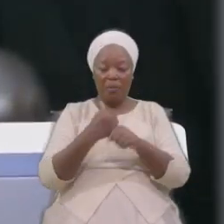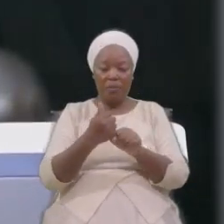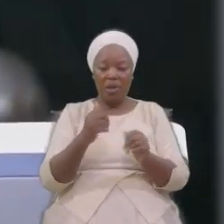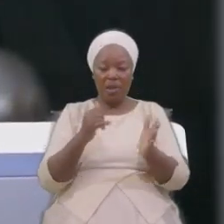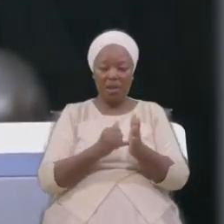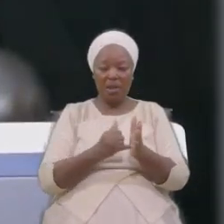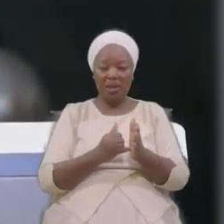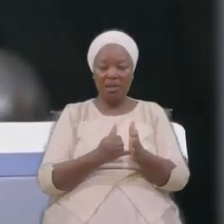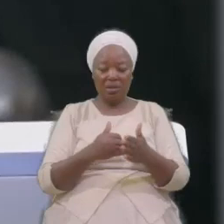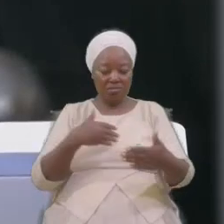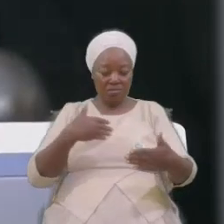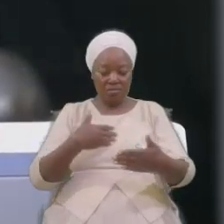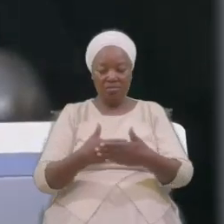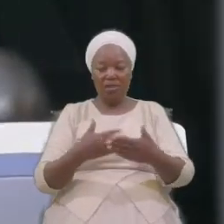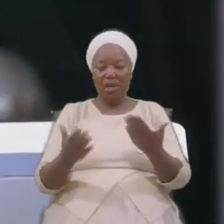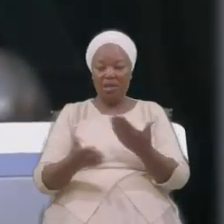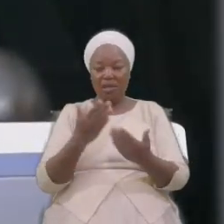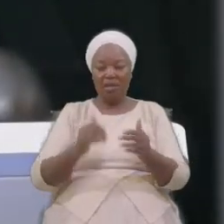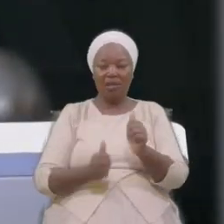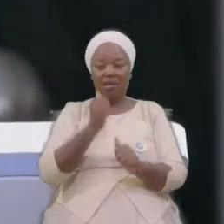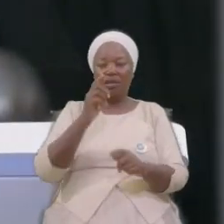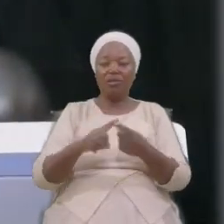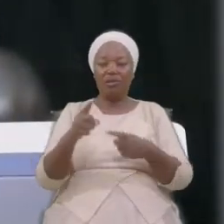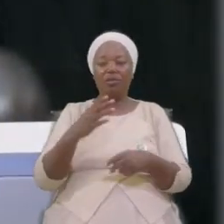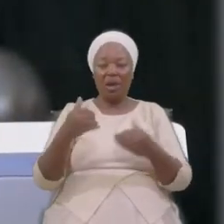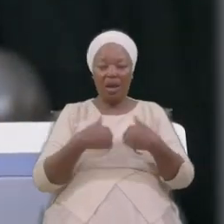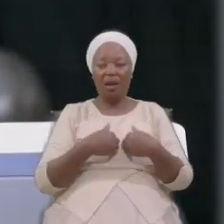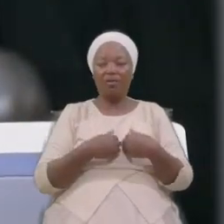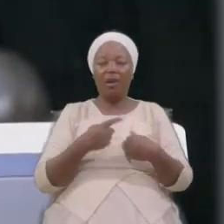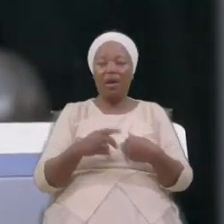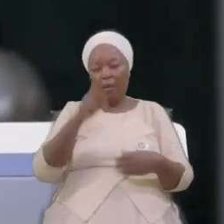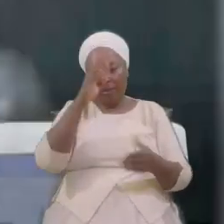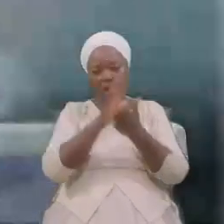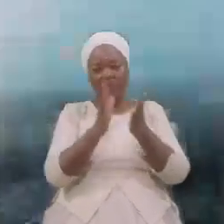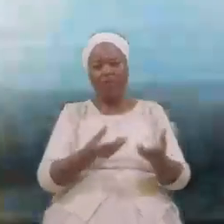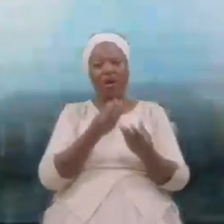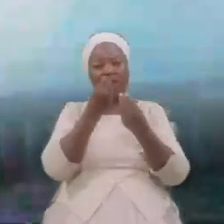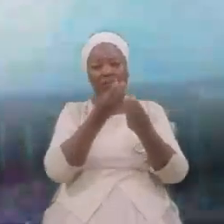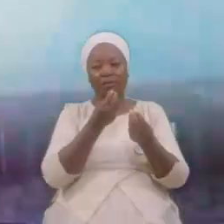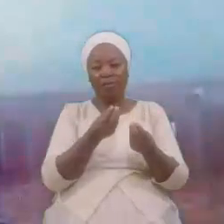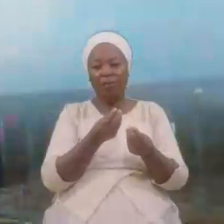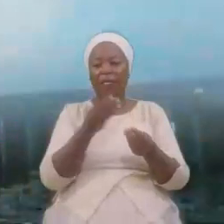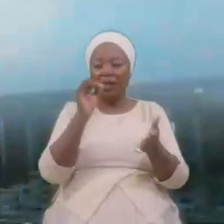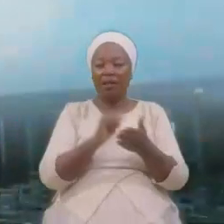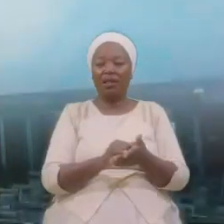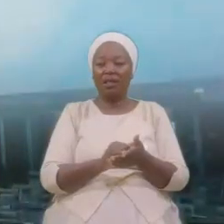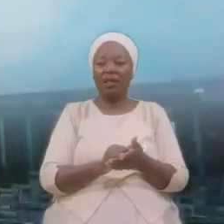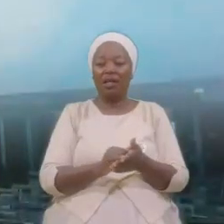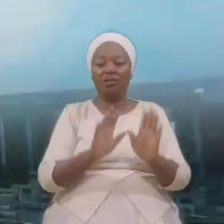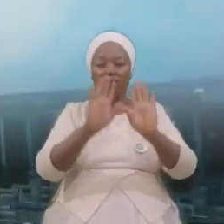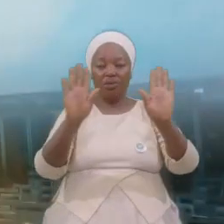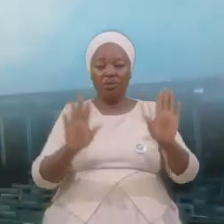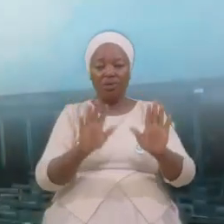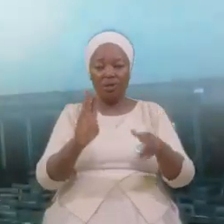be having believers' banquet. That Sunday, 3 p.m.